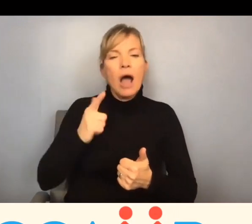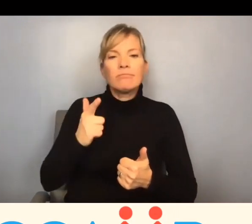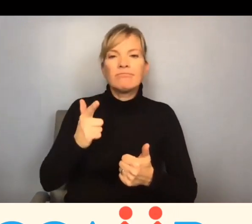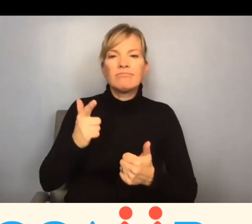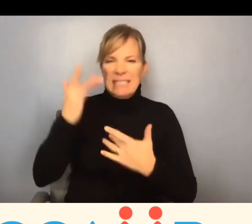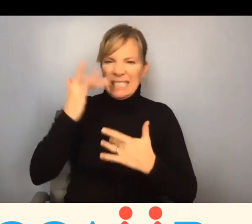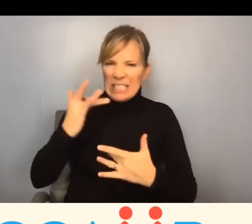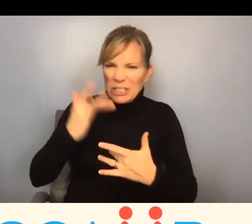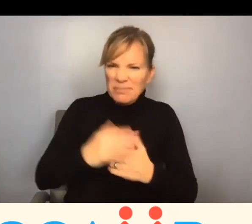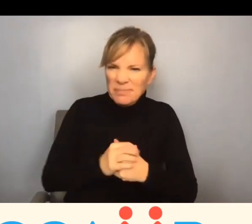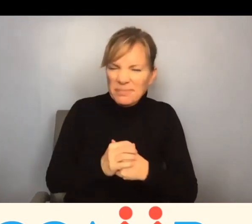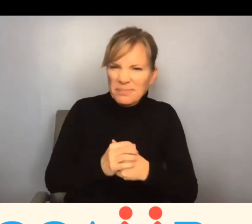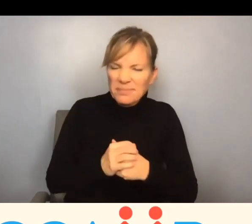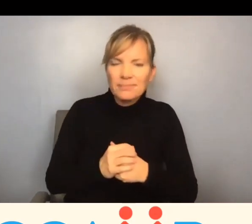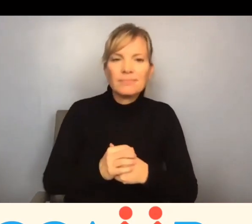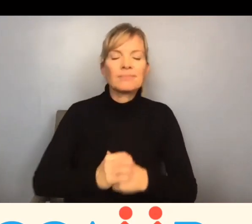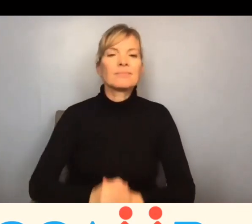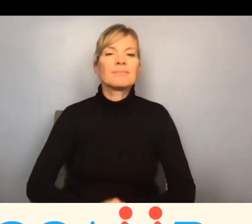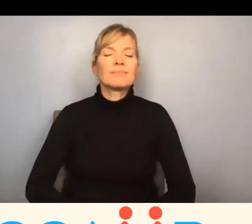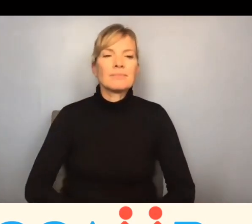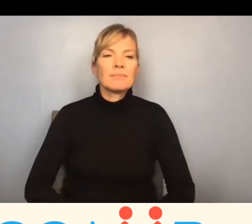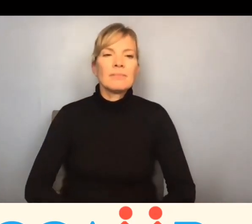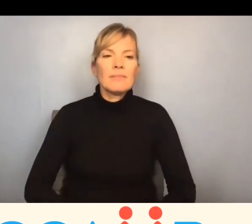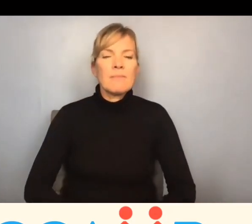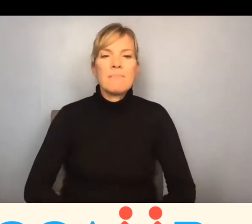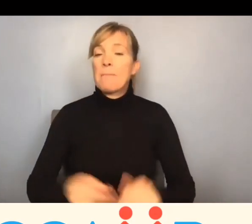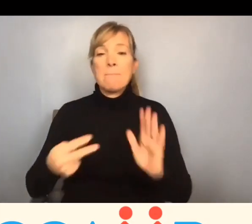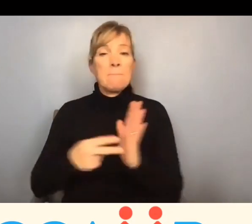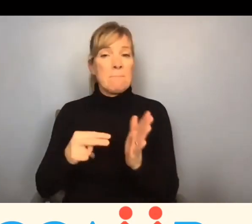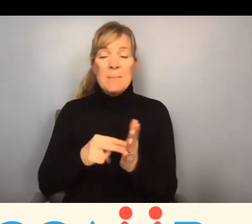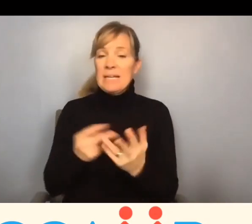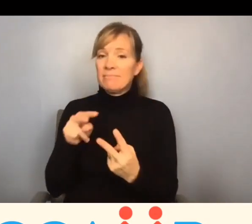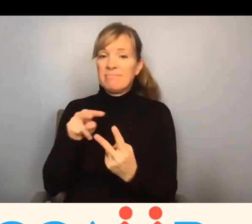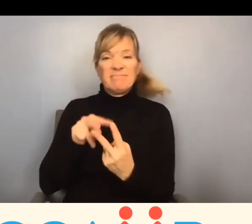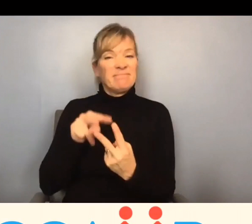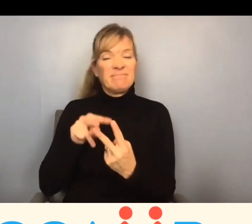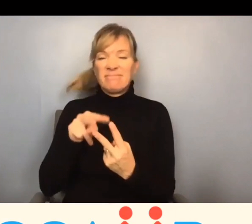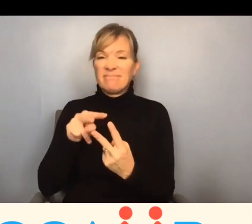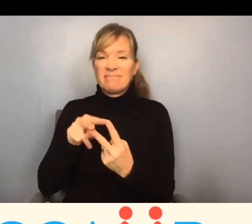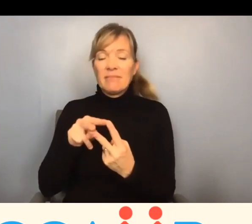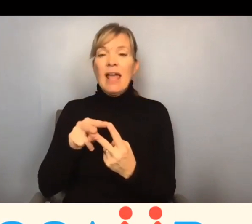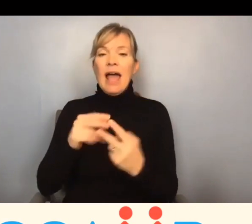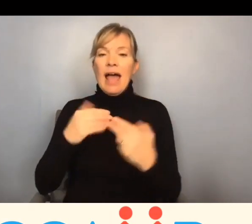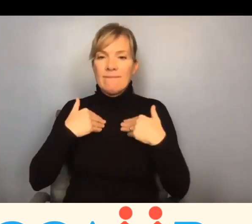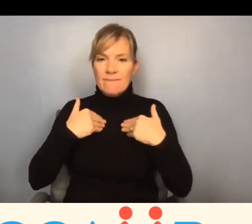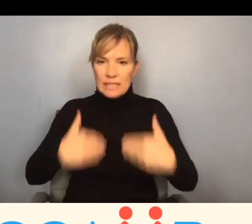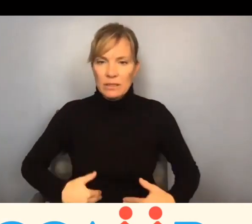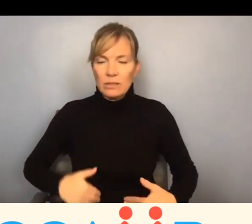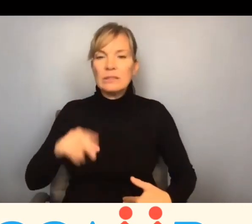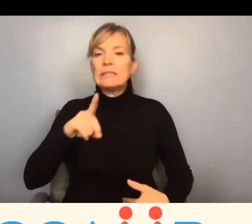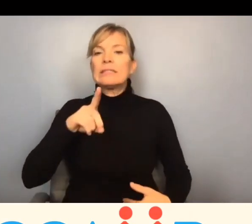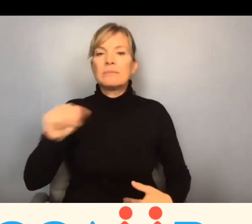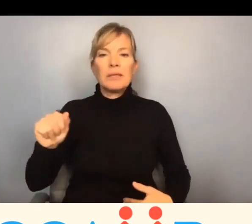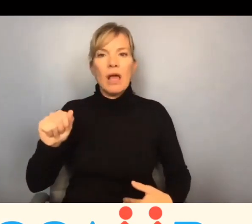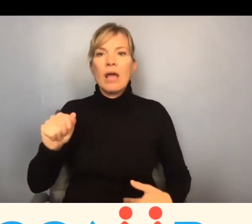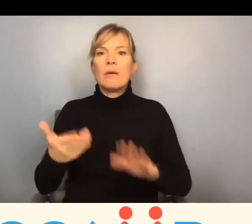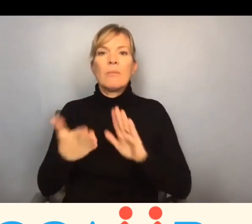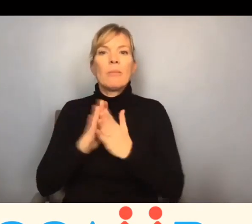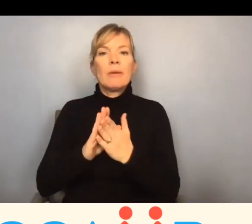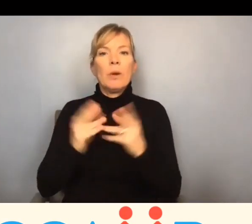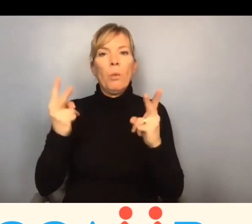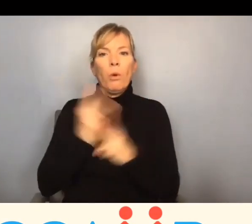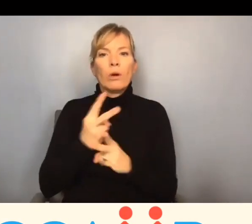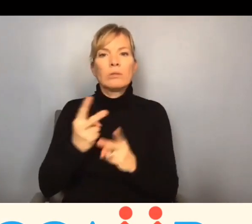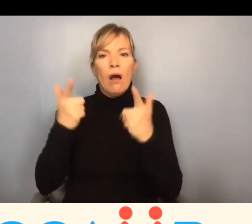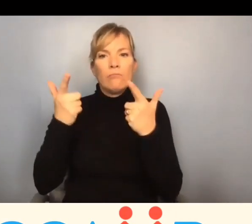condition that meant that they had physical disabilities that were getting worse.